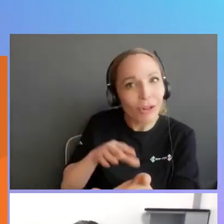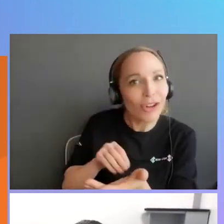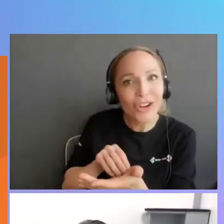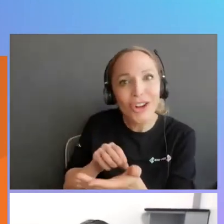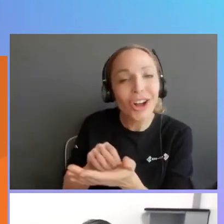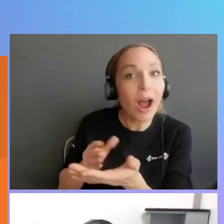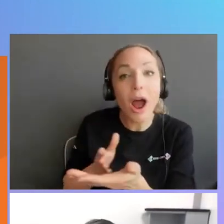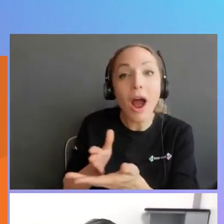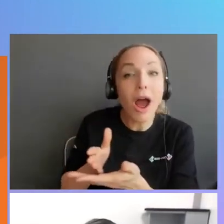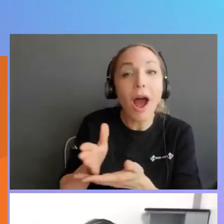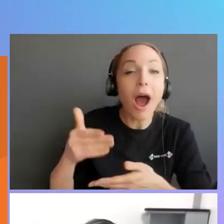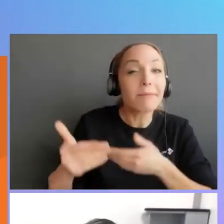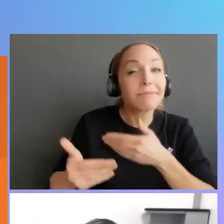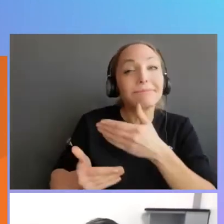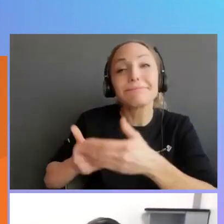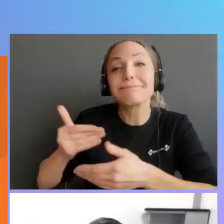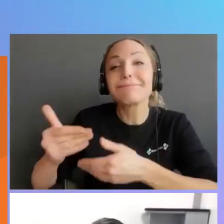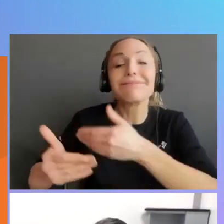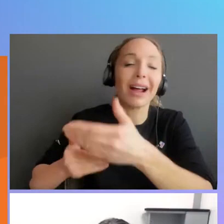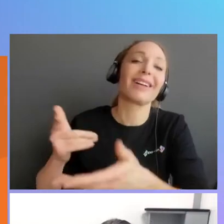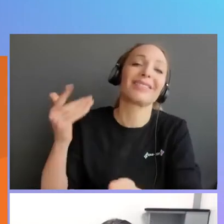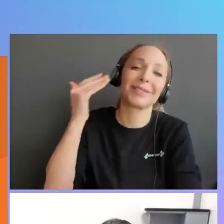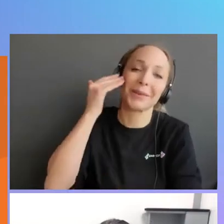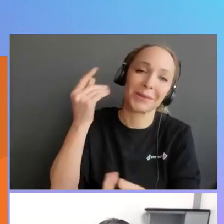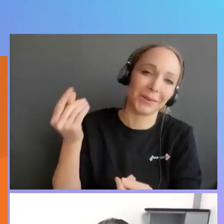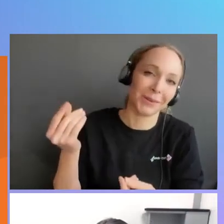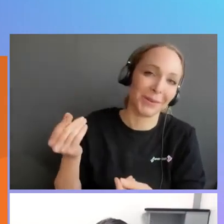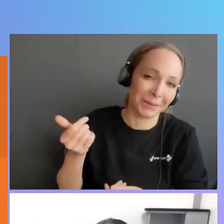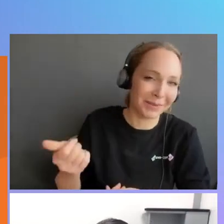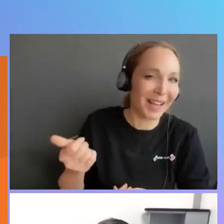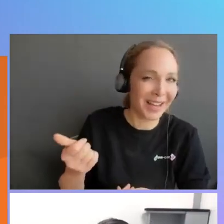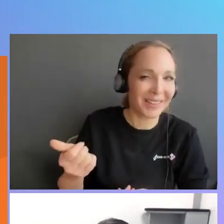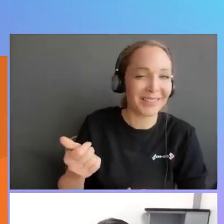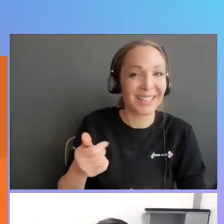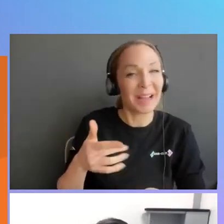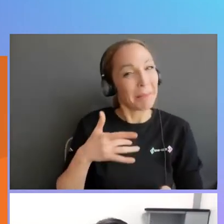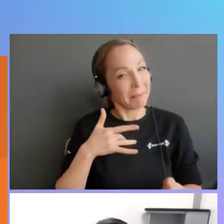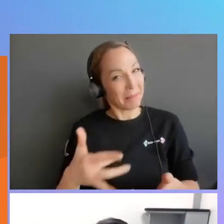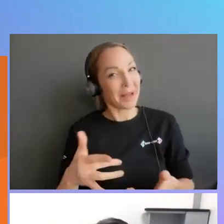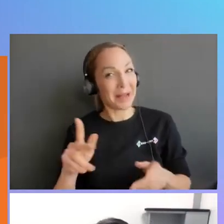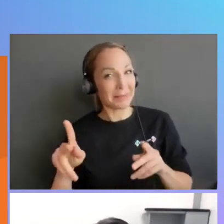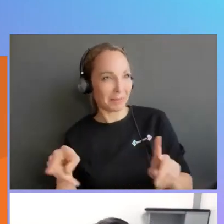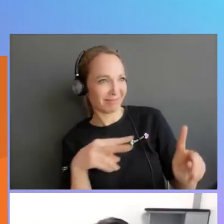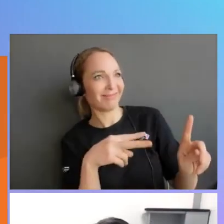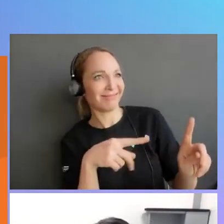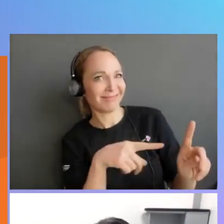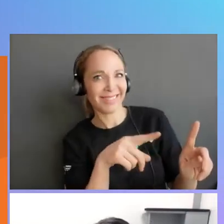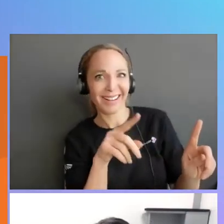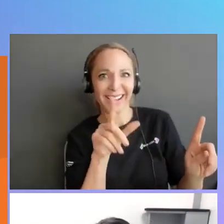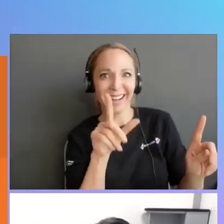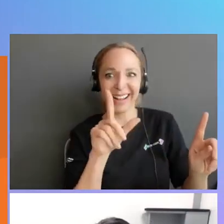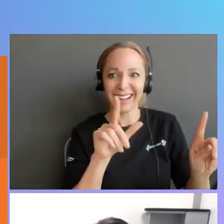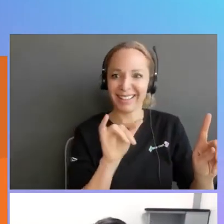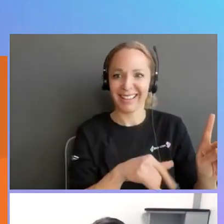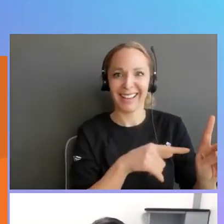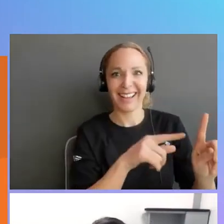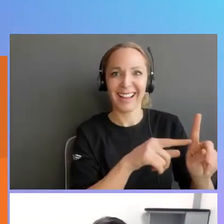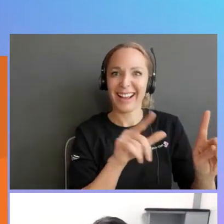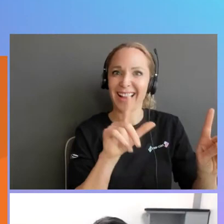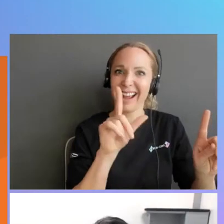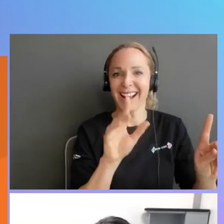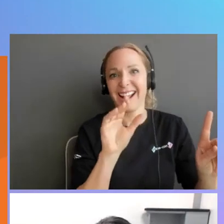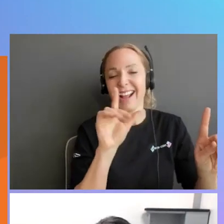So we're trying to break down that mindset. And that comes in when we start talking